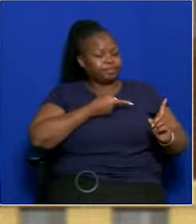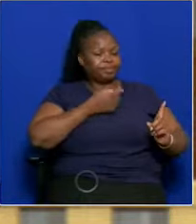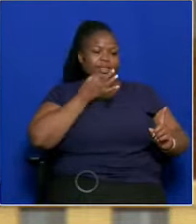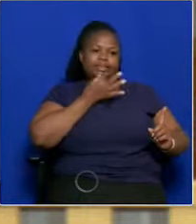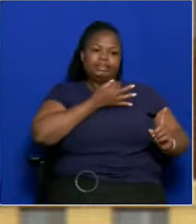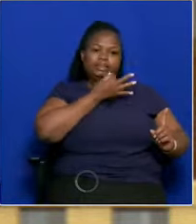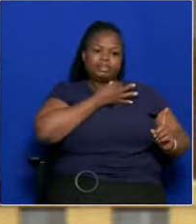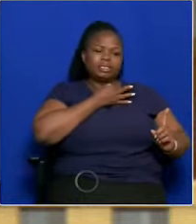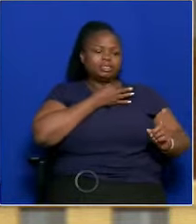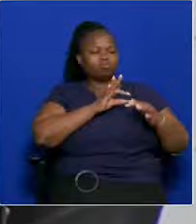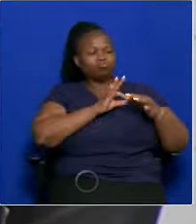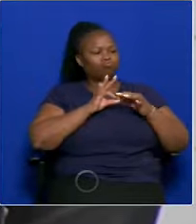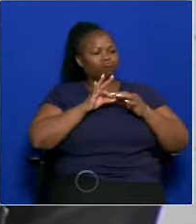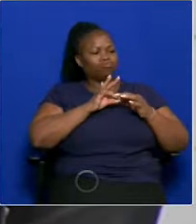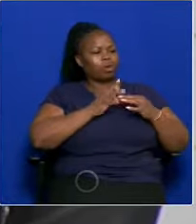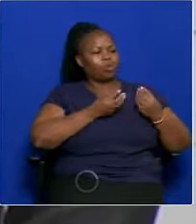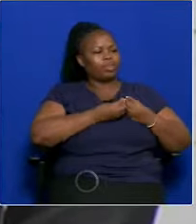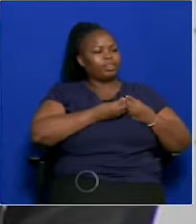relationship with